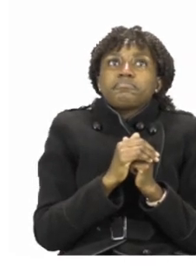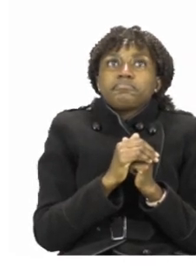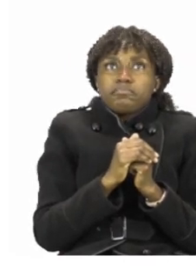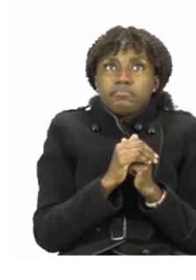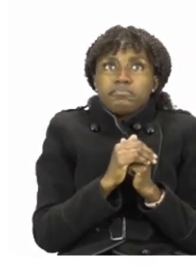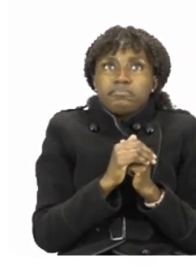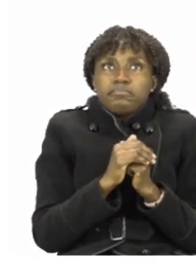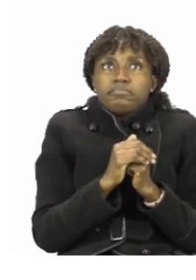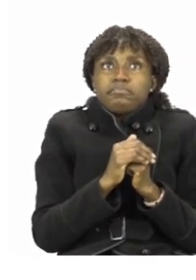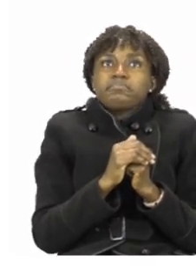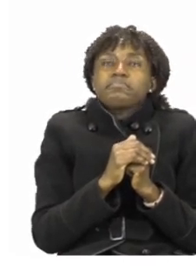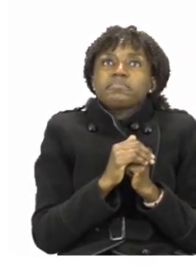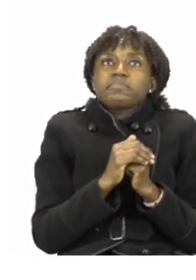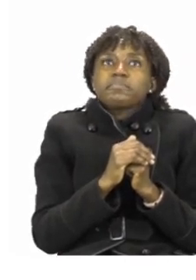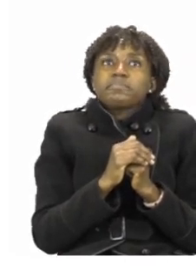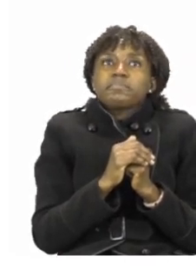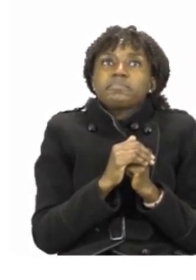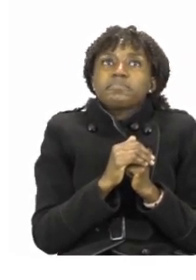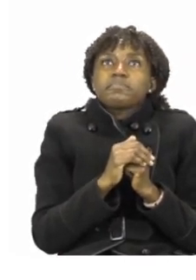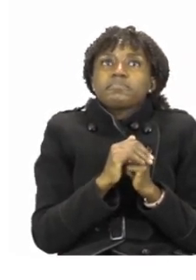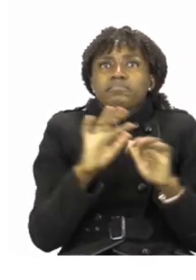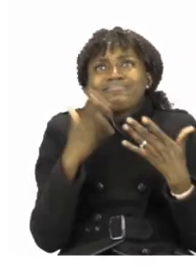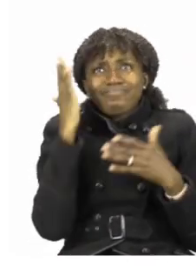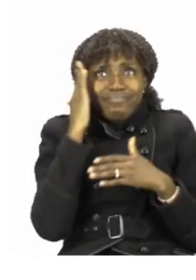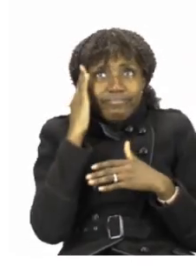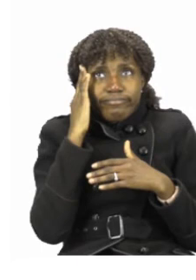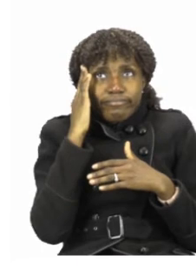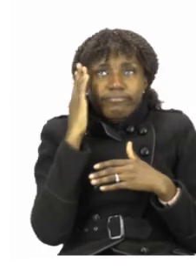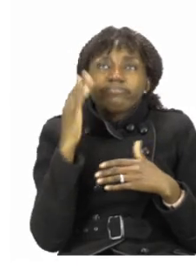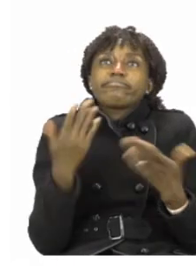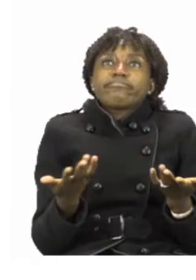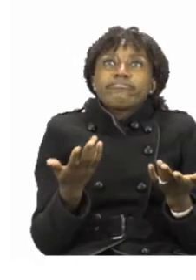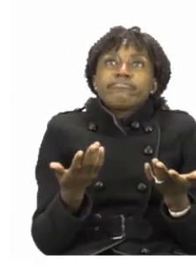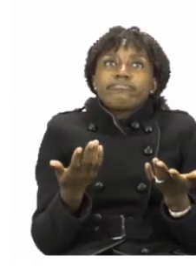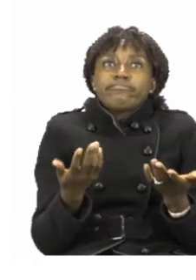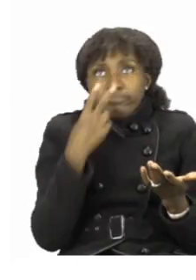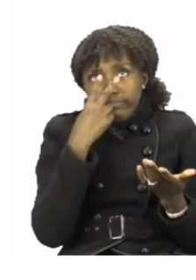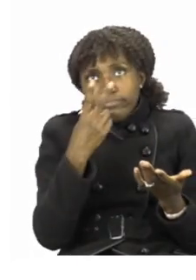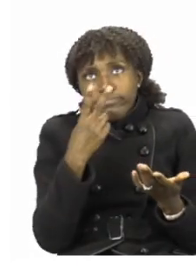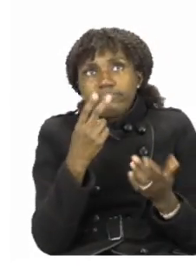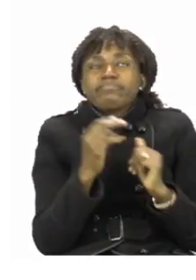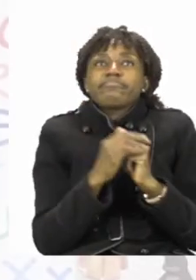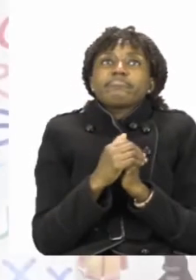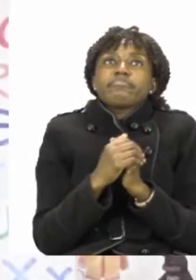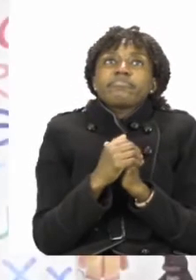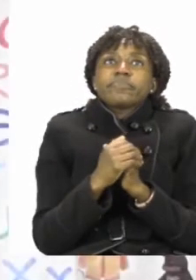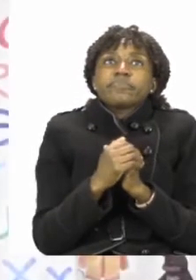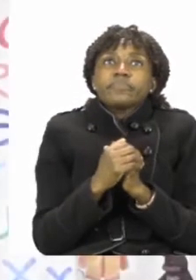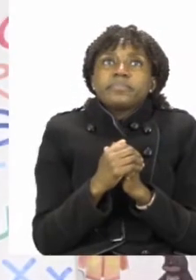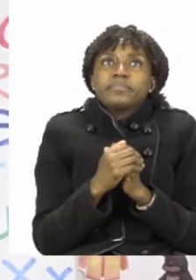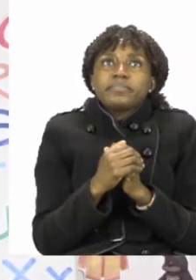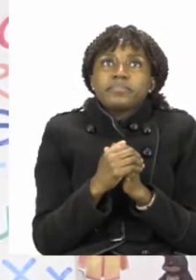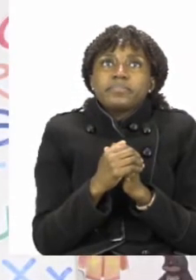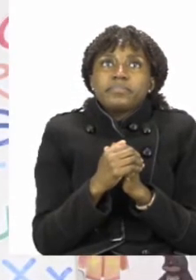its word. So, how do we know which ones to use? Well, let's take a look at the board and I can help you with that. The